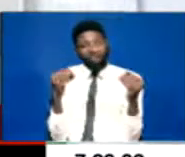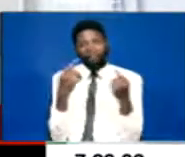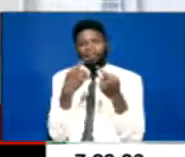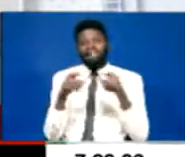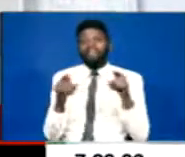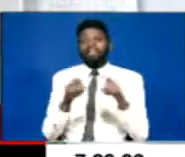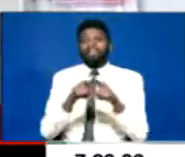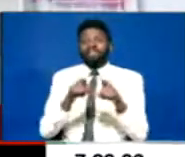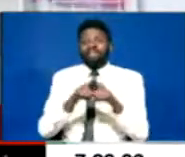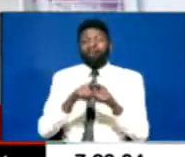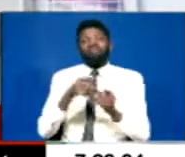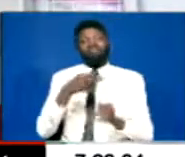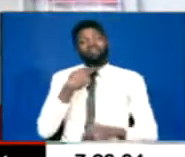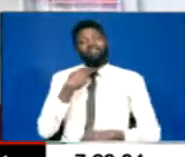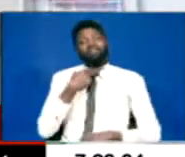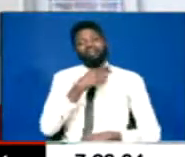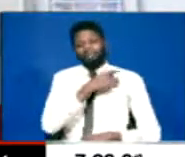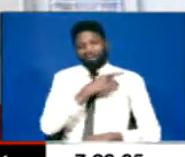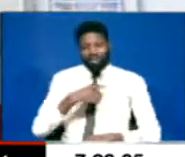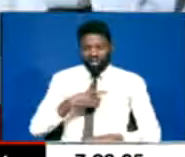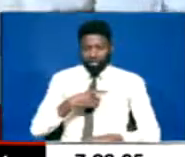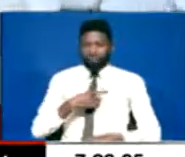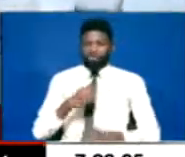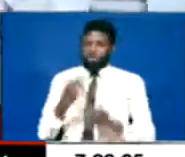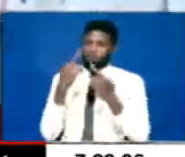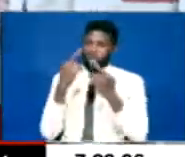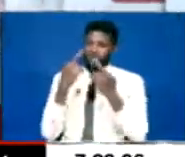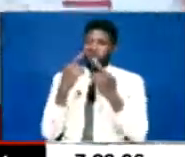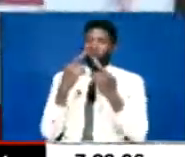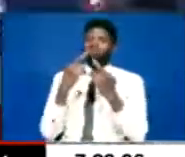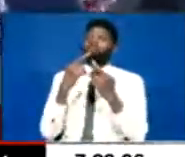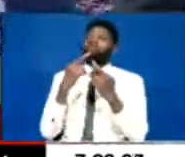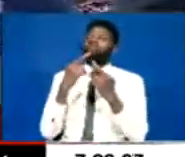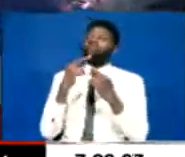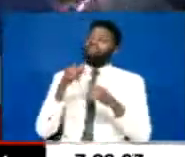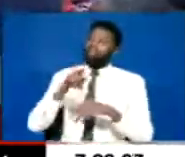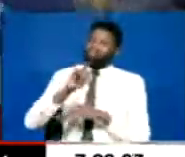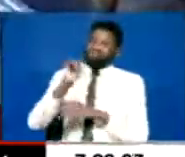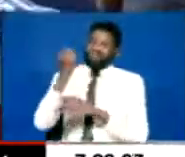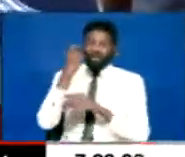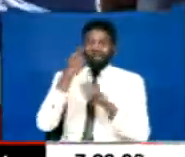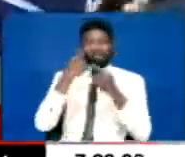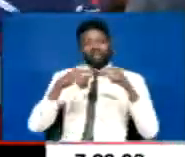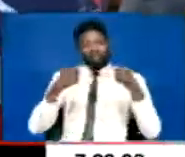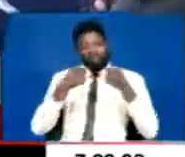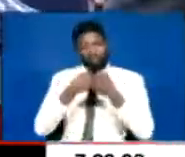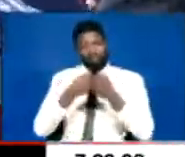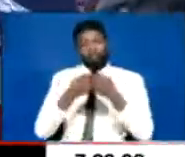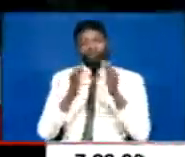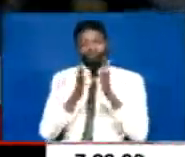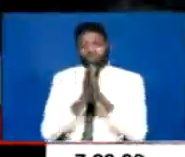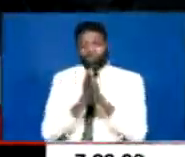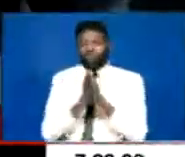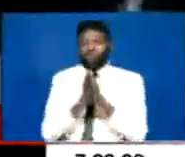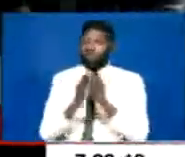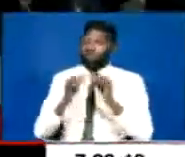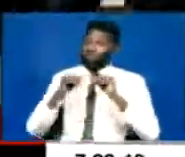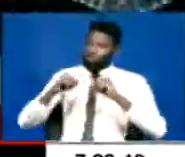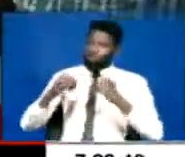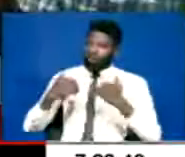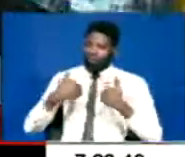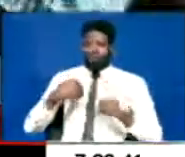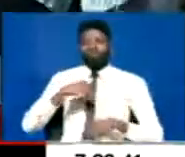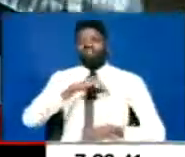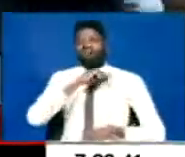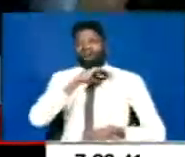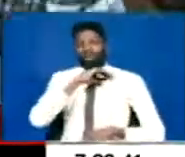Kenya, but will come up against seasoned politicians like Raila Odinga of the Azimio La Umoja One Kenya Alliance Party and William Ruto of